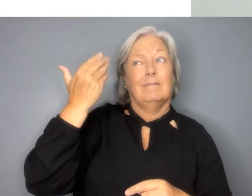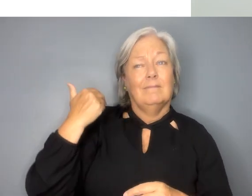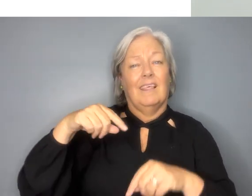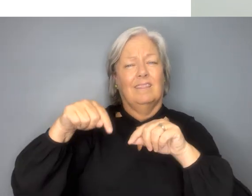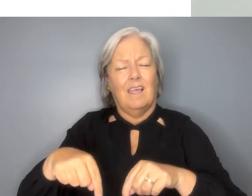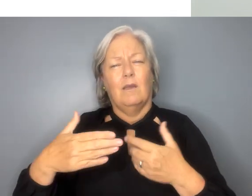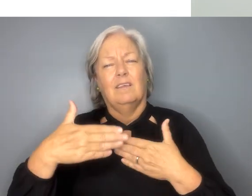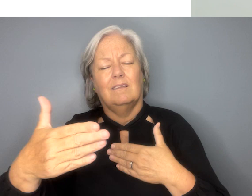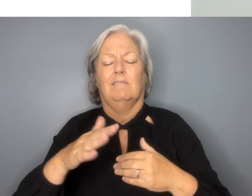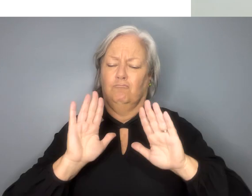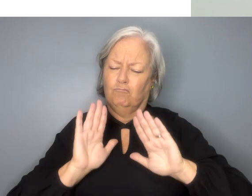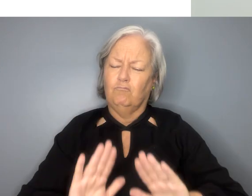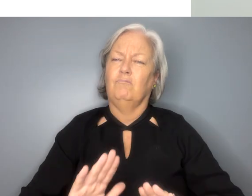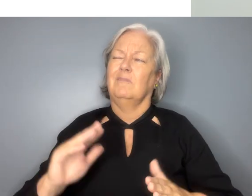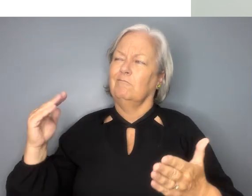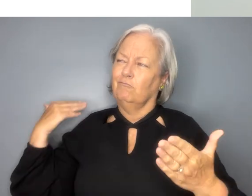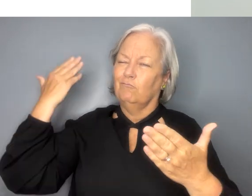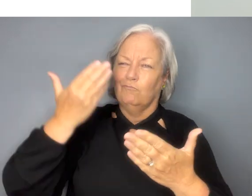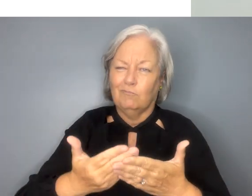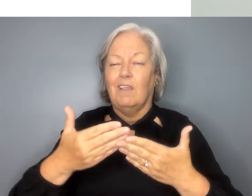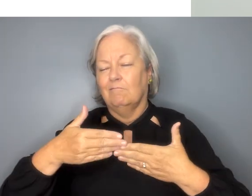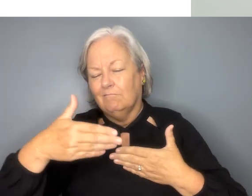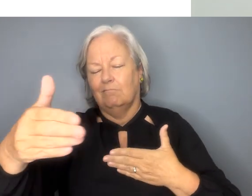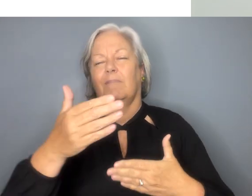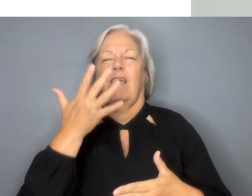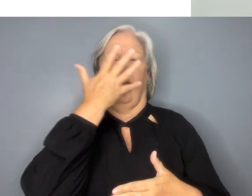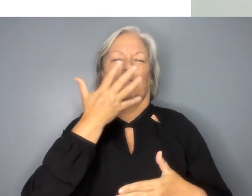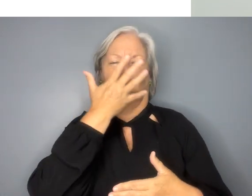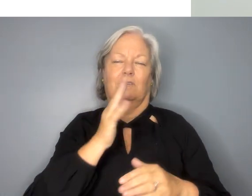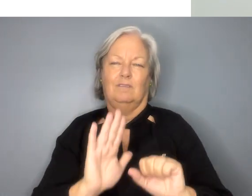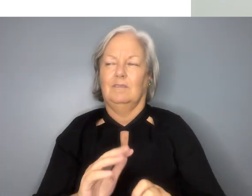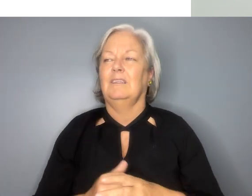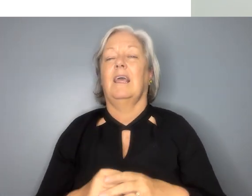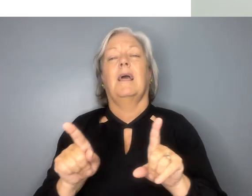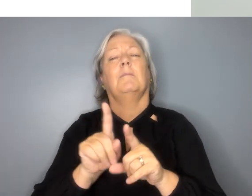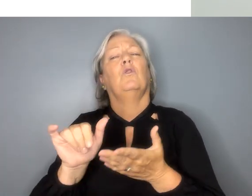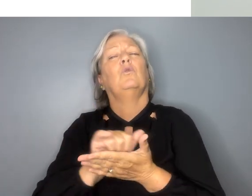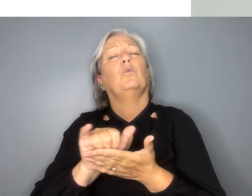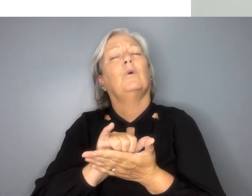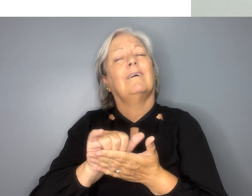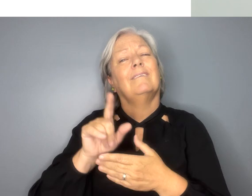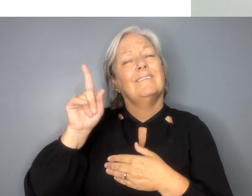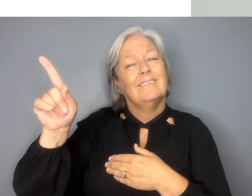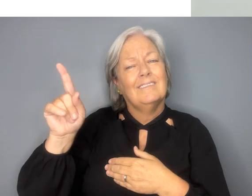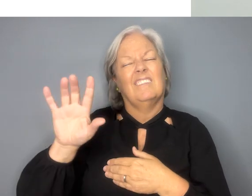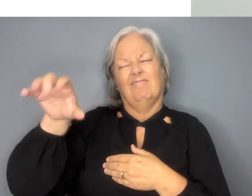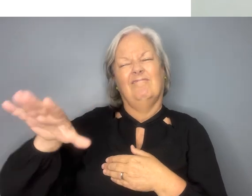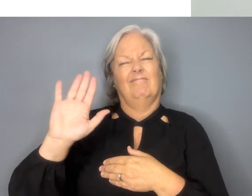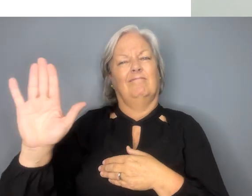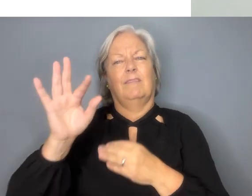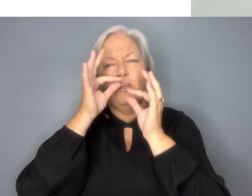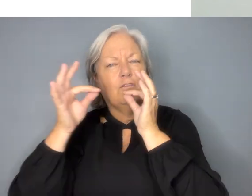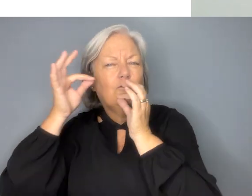land always was and always will be Aboriginal land. I also acknowledge the land designated as New York City to be the homelands of the